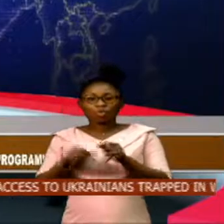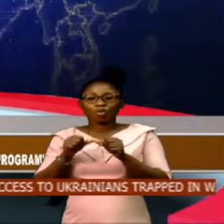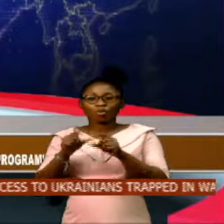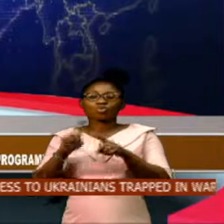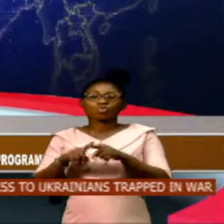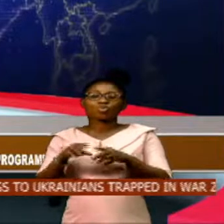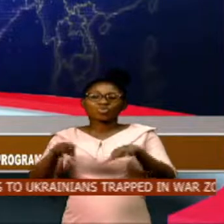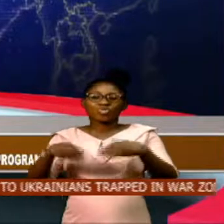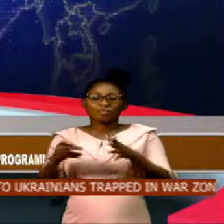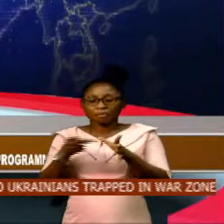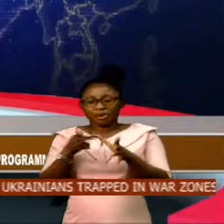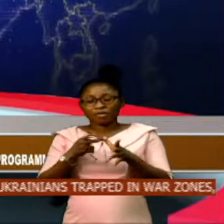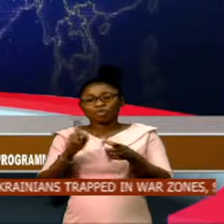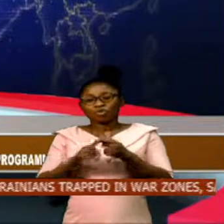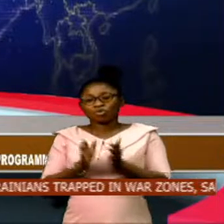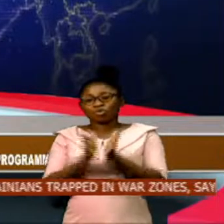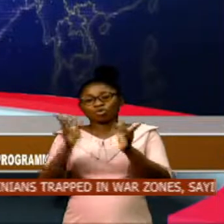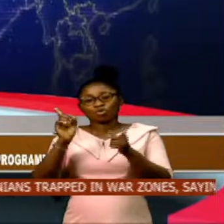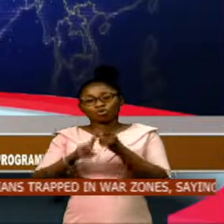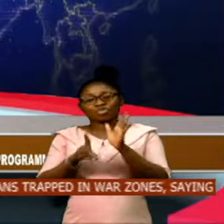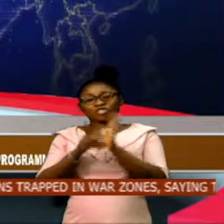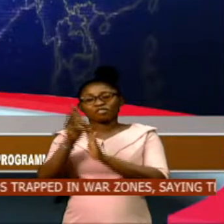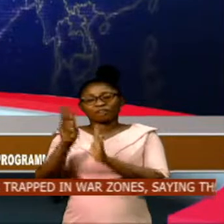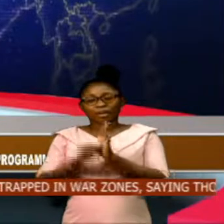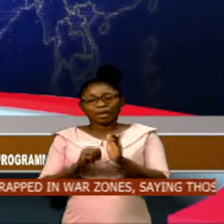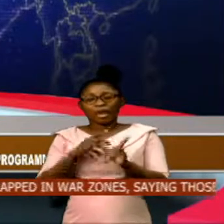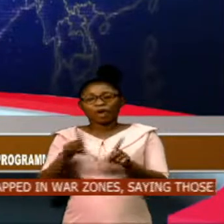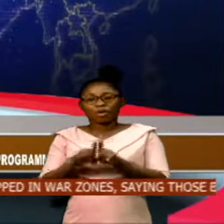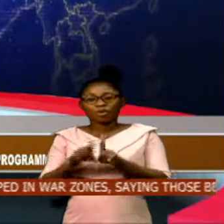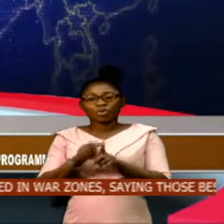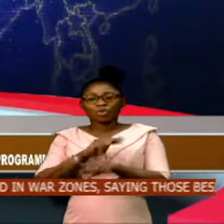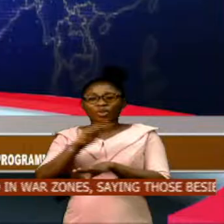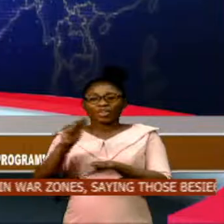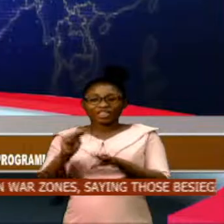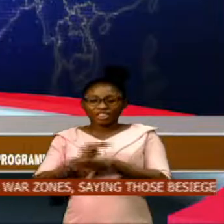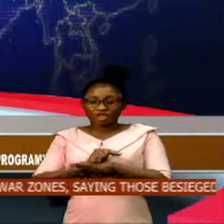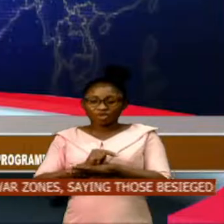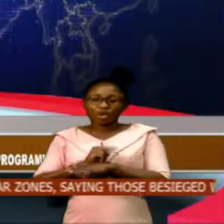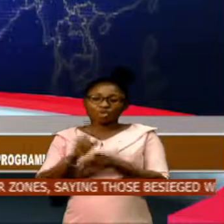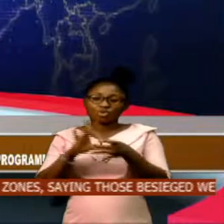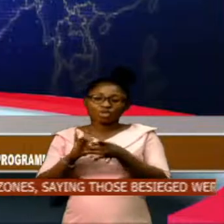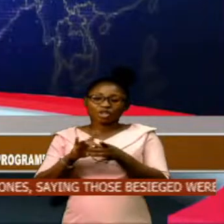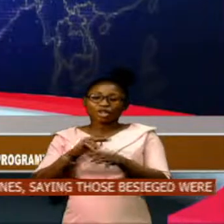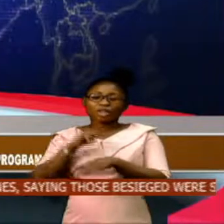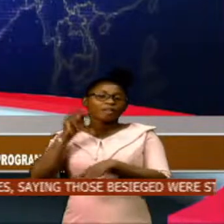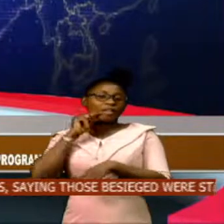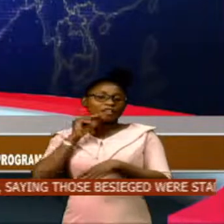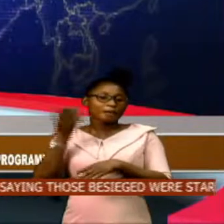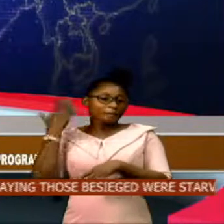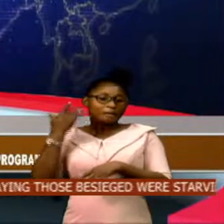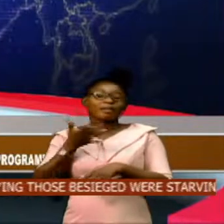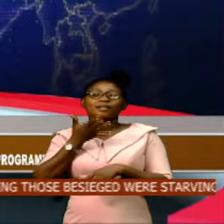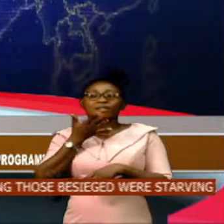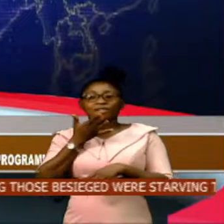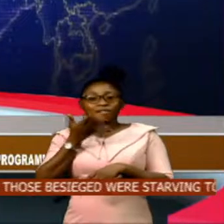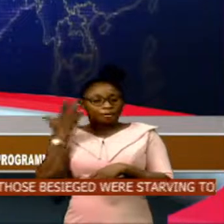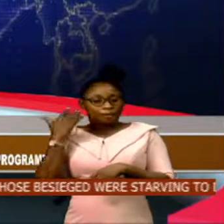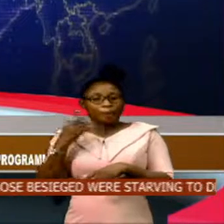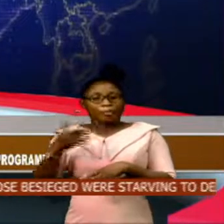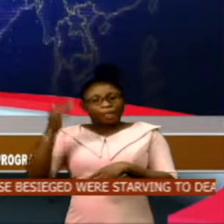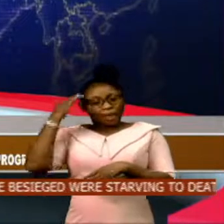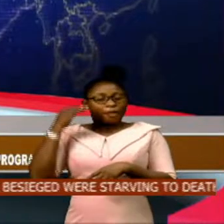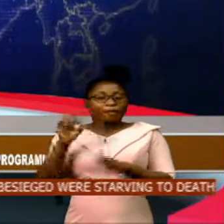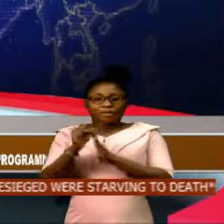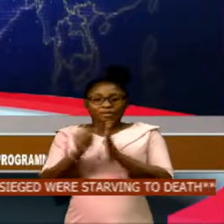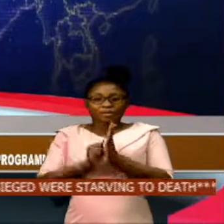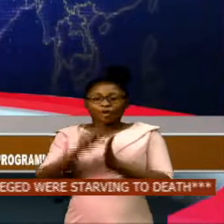must continue to accord priority to matters of youth development as well as national unity. Nigeria's former head of state, General Yakubu Gowon, stated